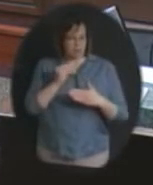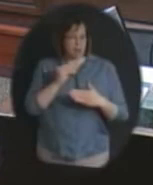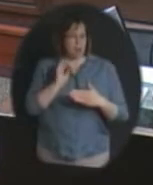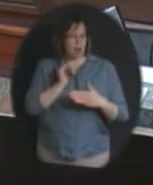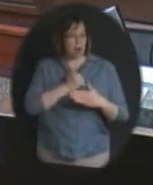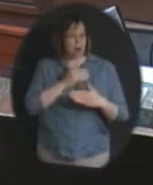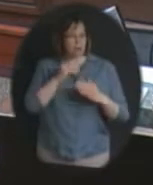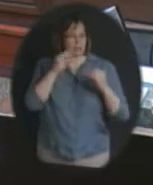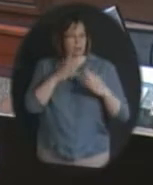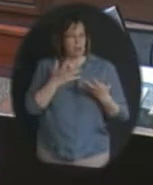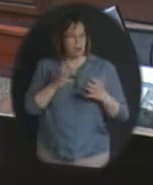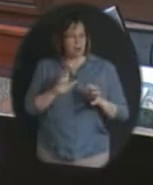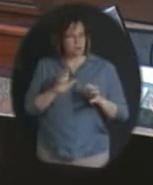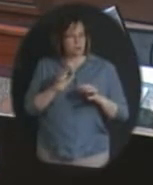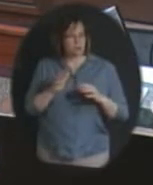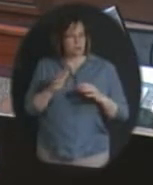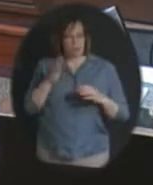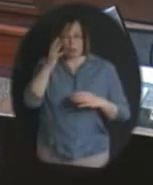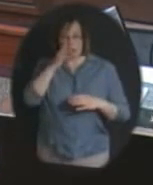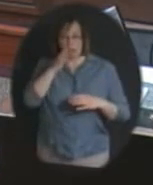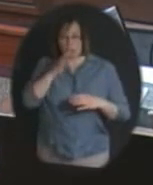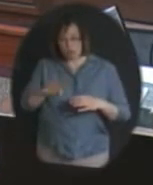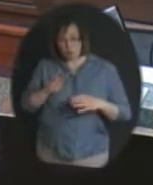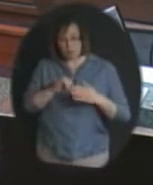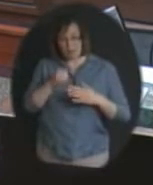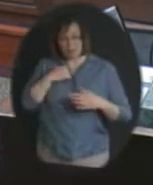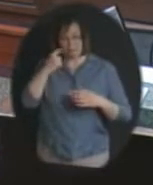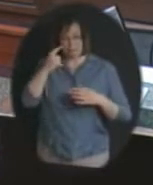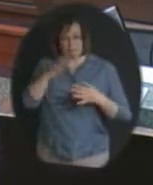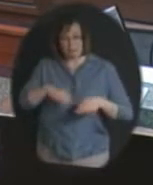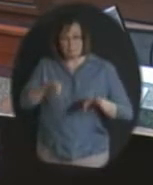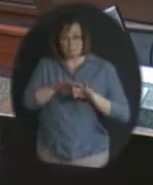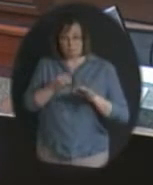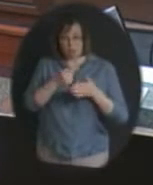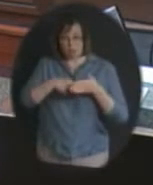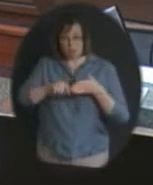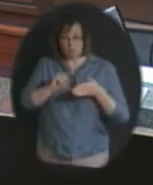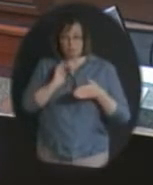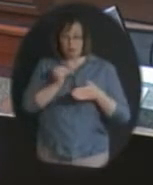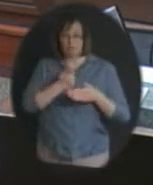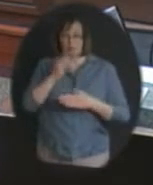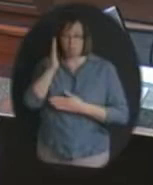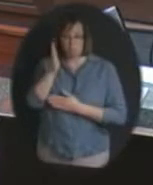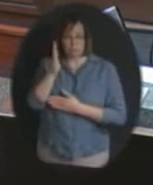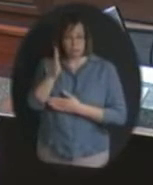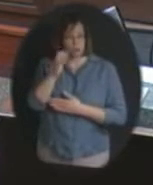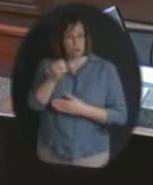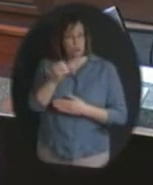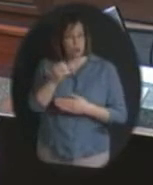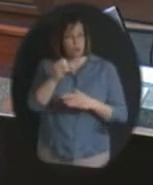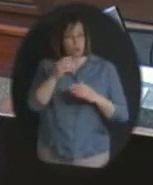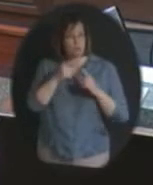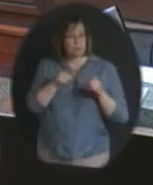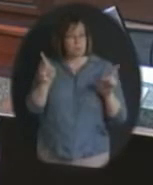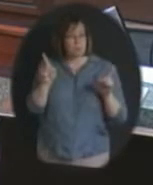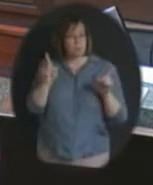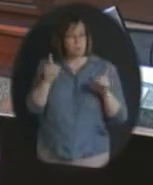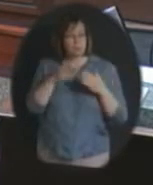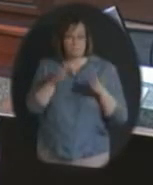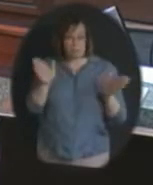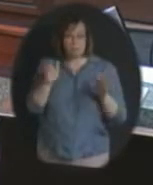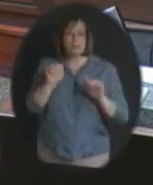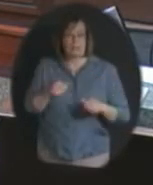teachers, and I don't want us to gloss over this, and I think it would be important maybe for next week for us to have a presentation so the public could see these results as well.